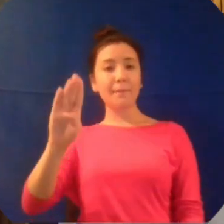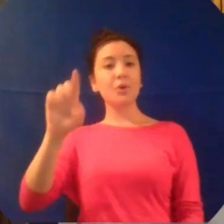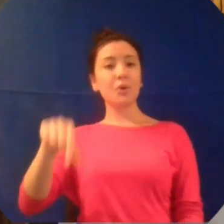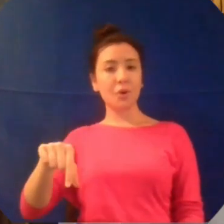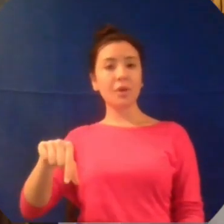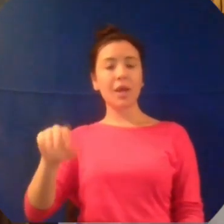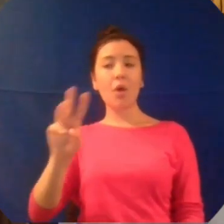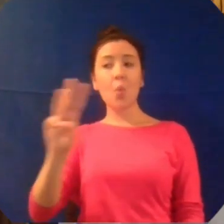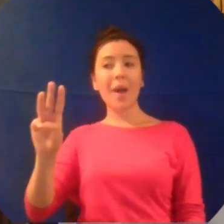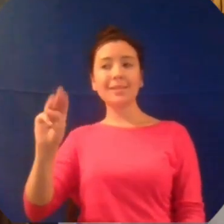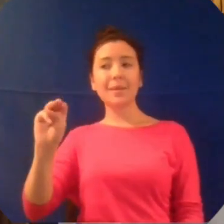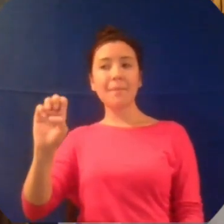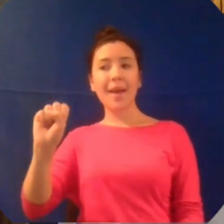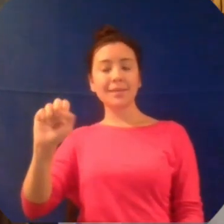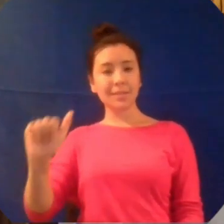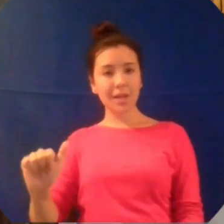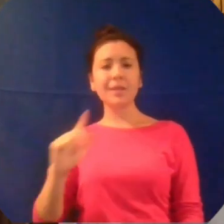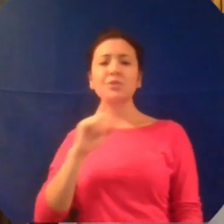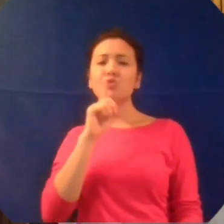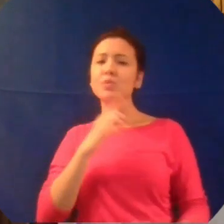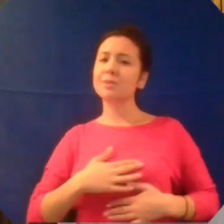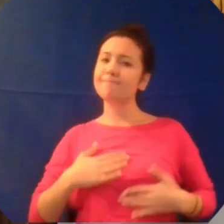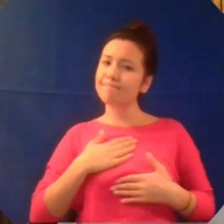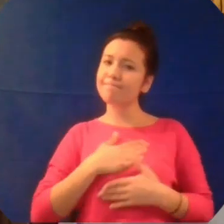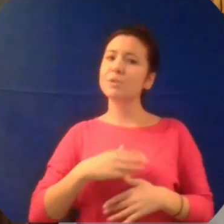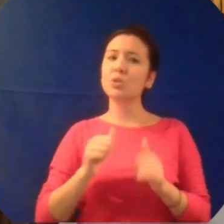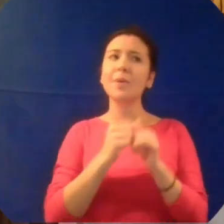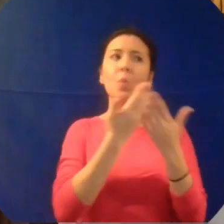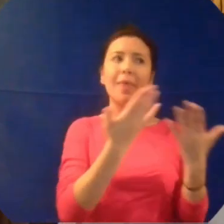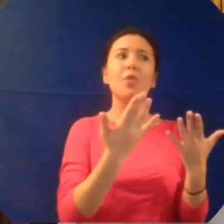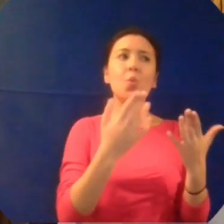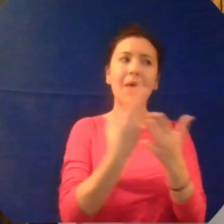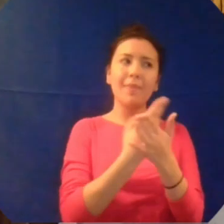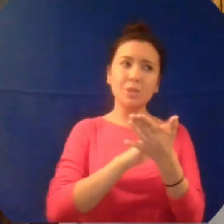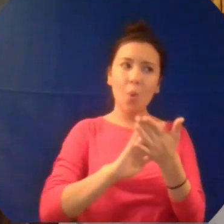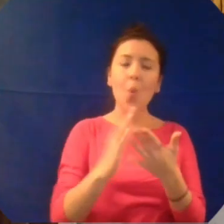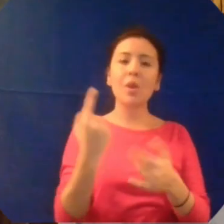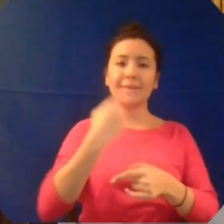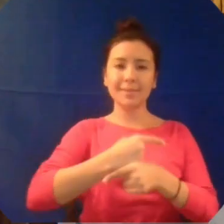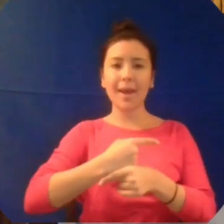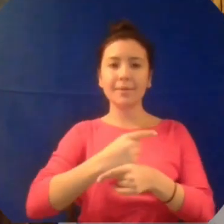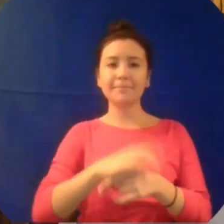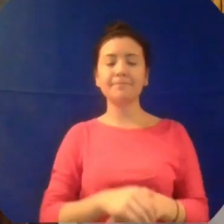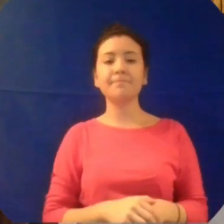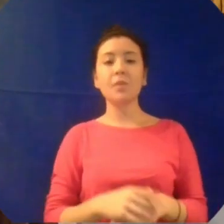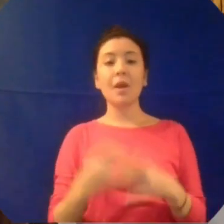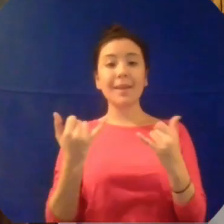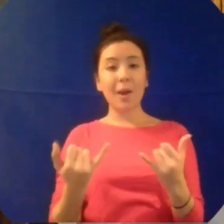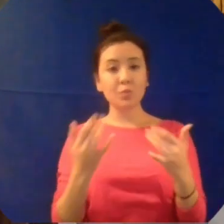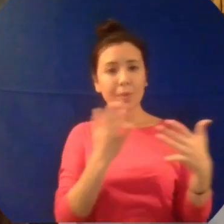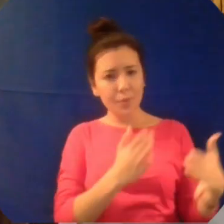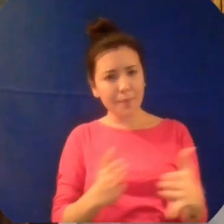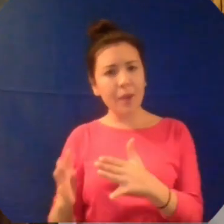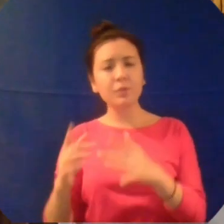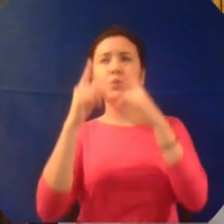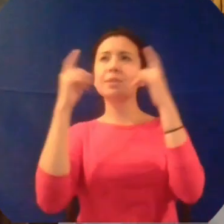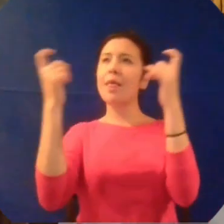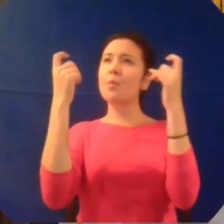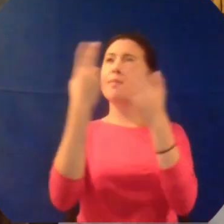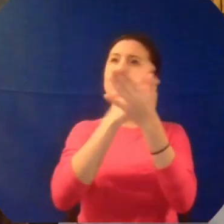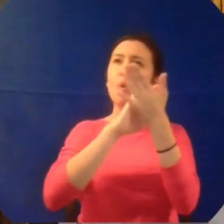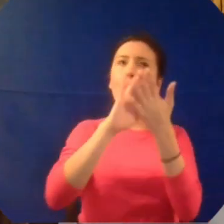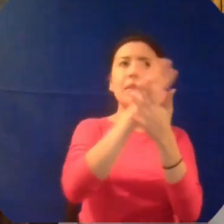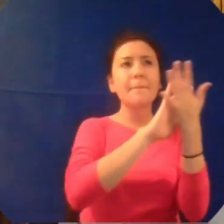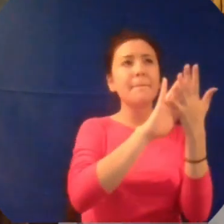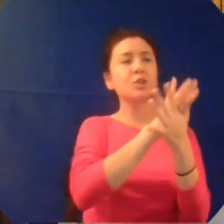in Albuquerque on the West Mesa, and it truly is a joy to be with you on this holy day. As we prepare to celebrate these sacred